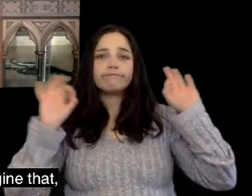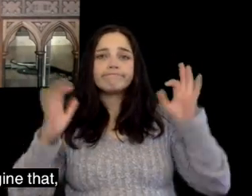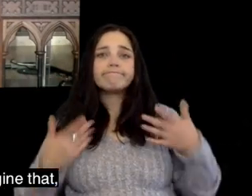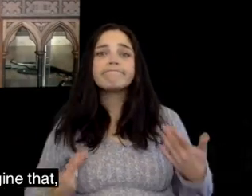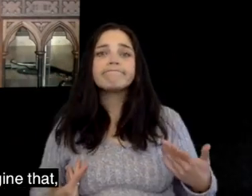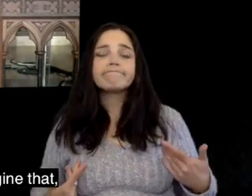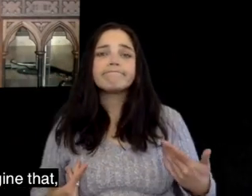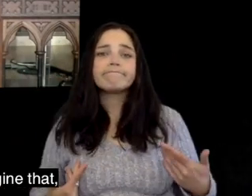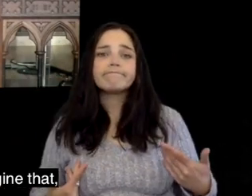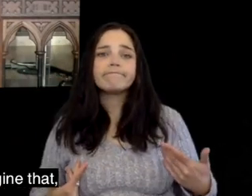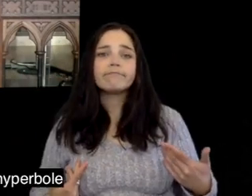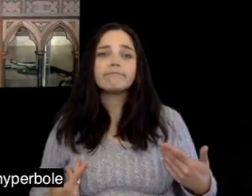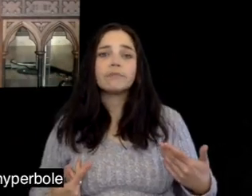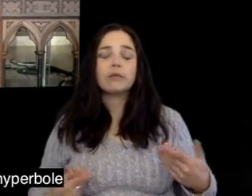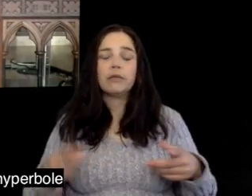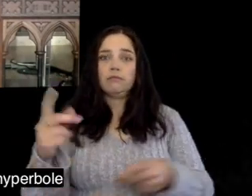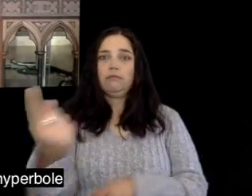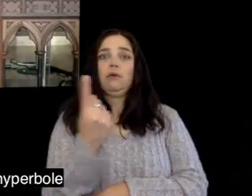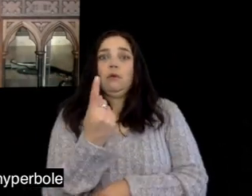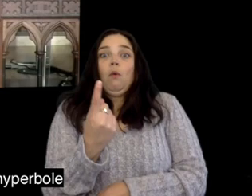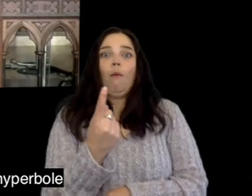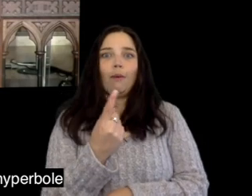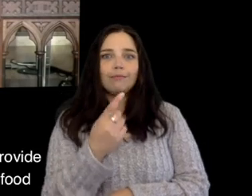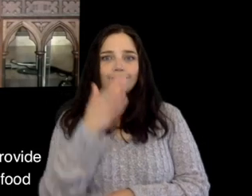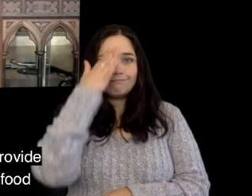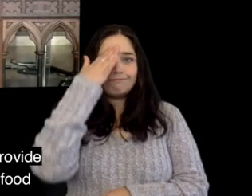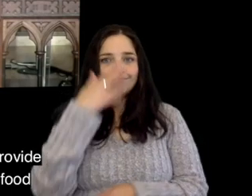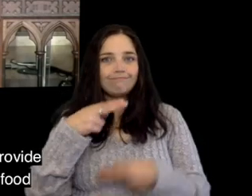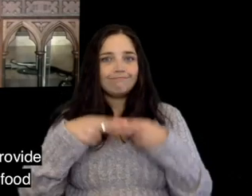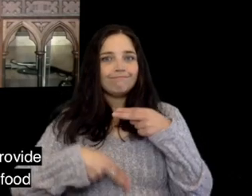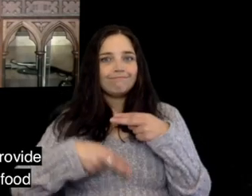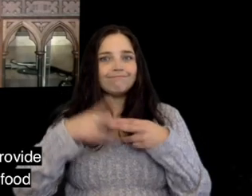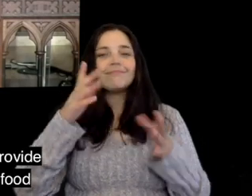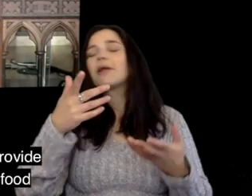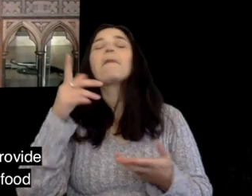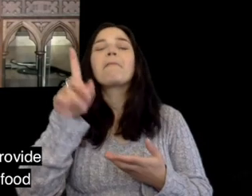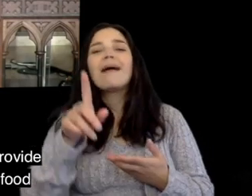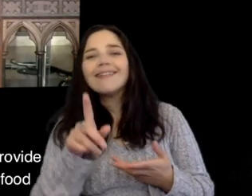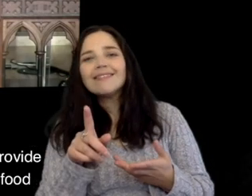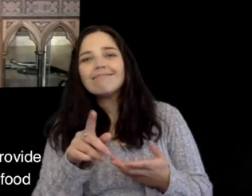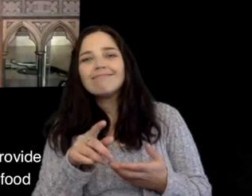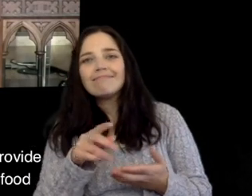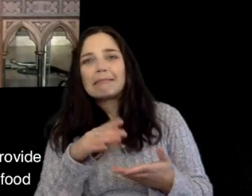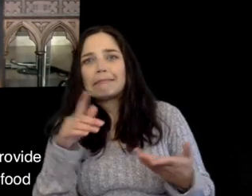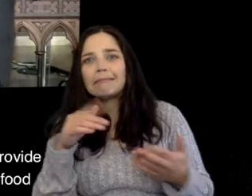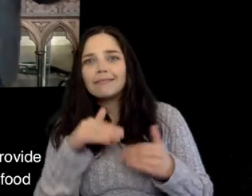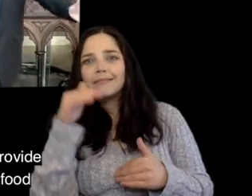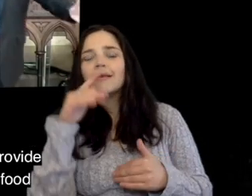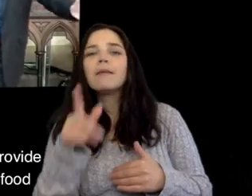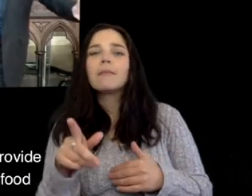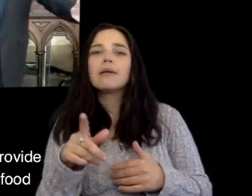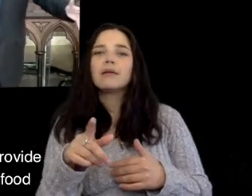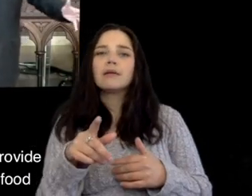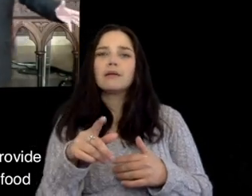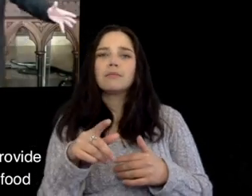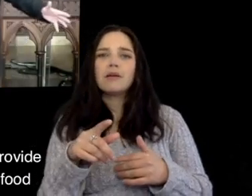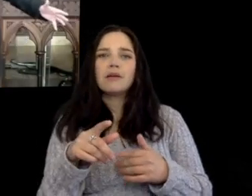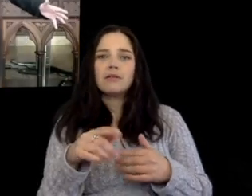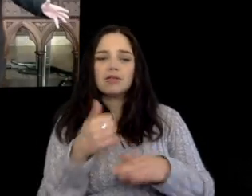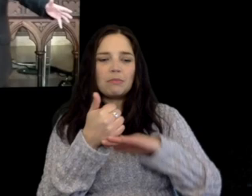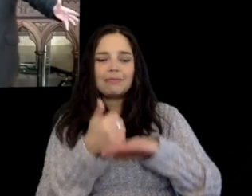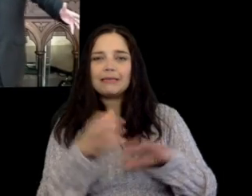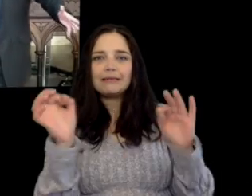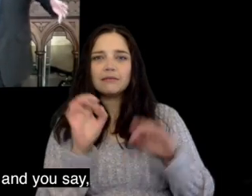clothes, imagine that. It's maybe a little bit of a hyperbole, but has struggling to provide the